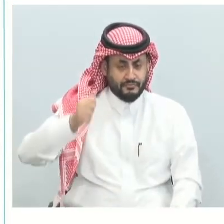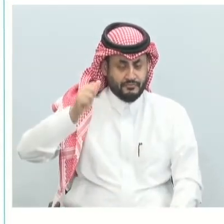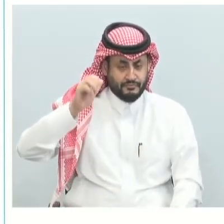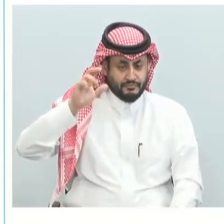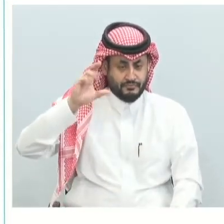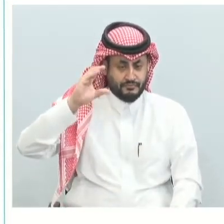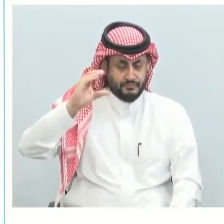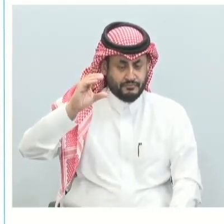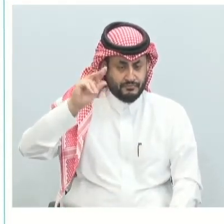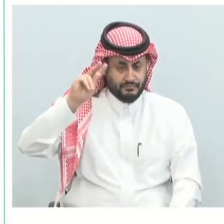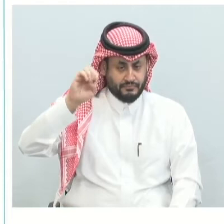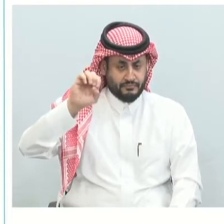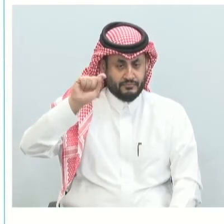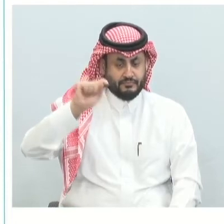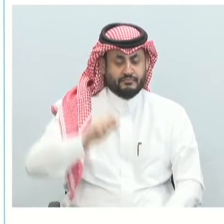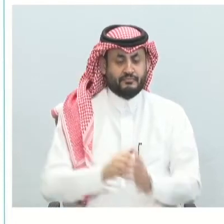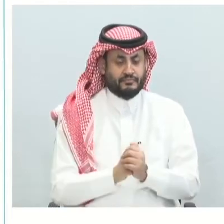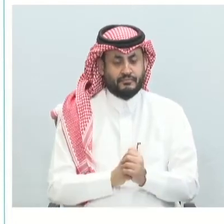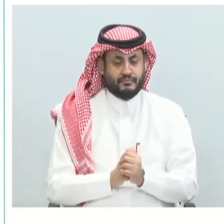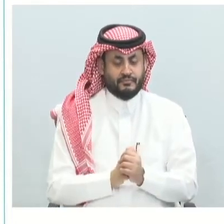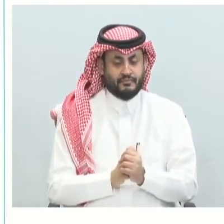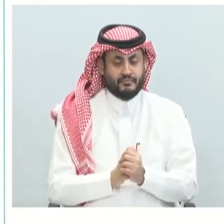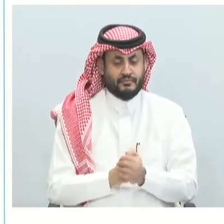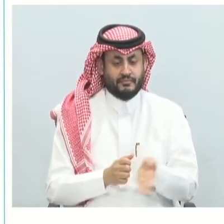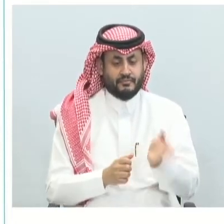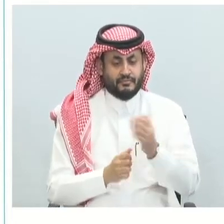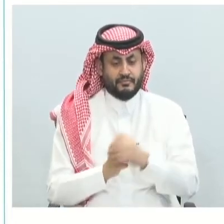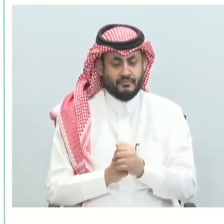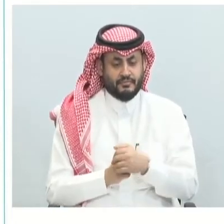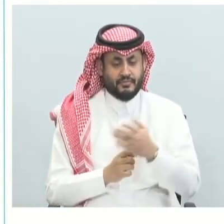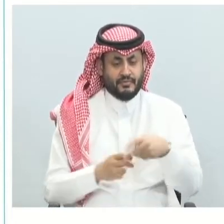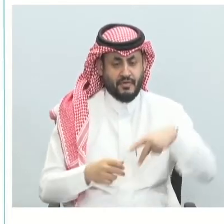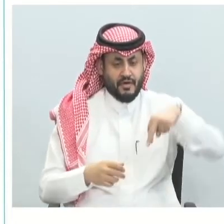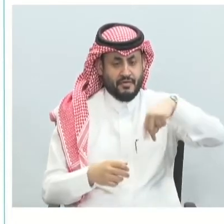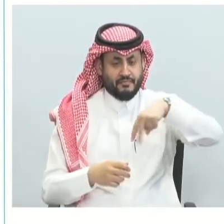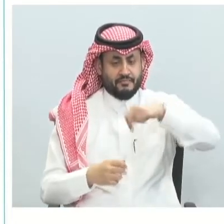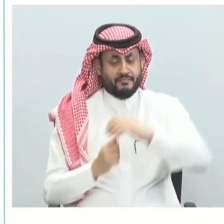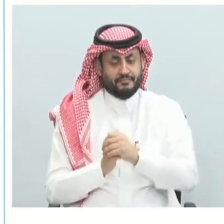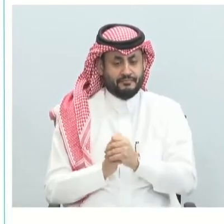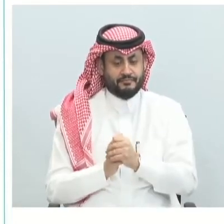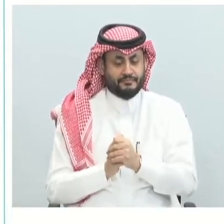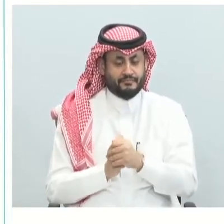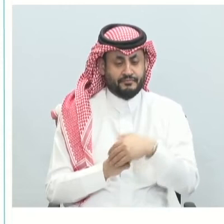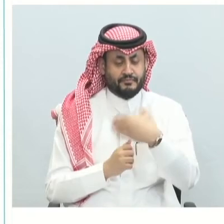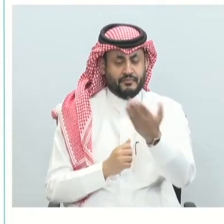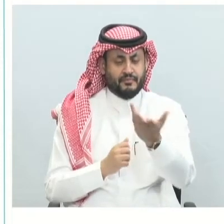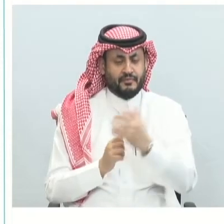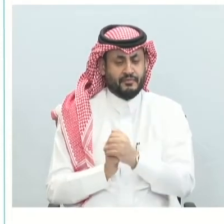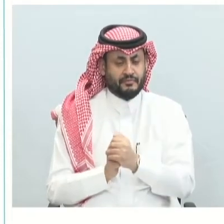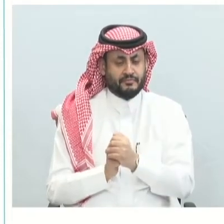we have a jacket. Jacket. After that, we have this white. What are